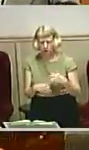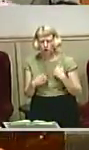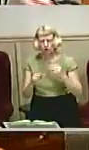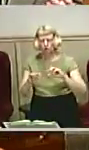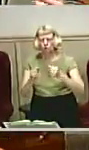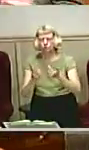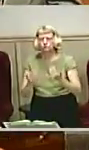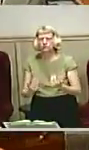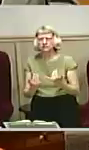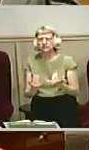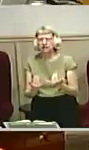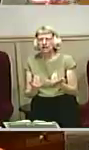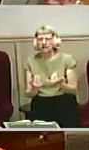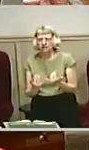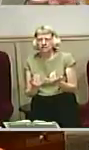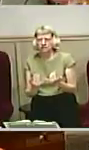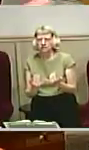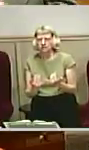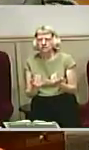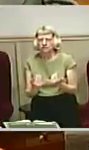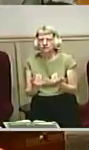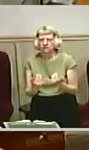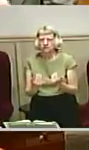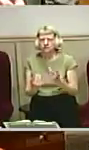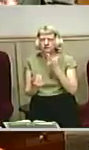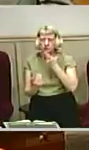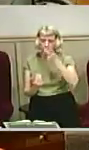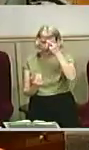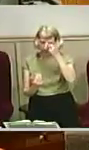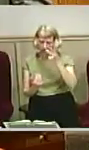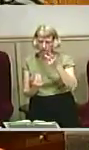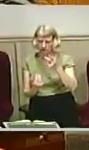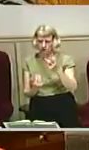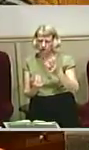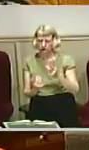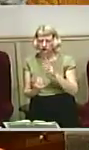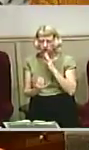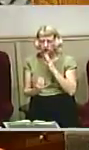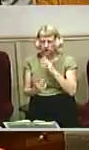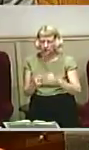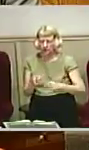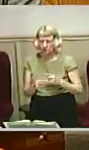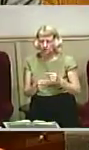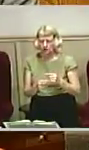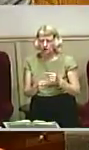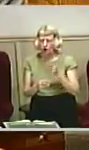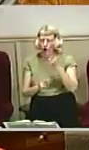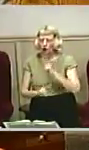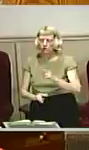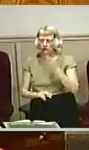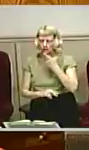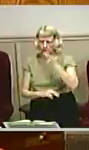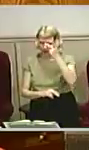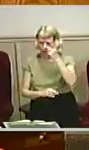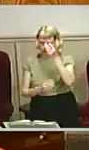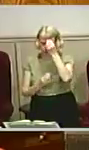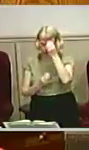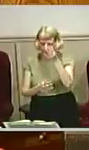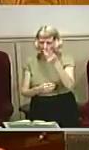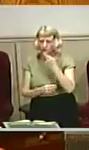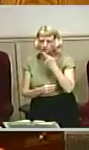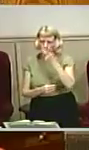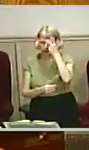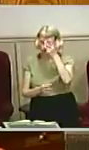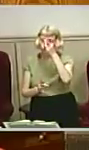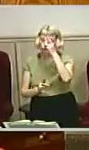today we were talking, and this is just for all you parents what we were talking about. We were talking about honoring your parents and obeying your parents